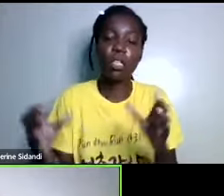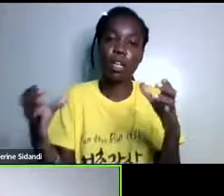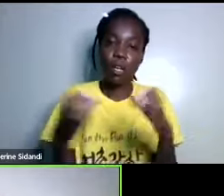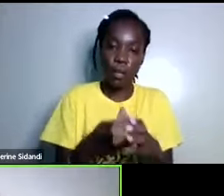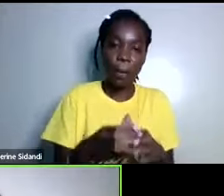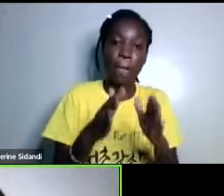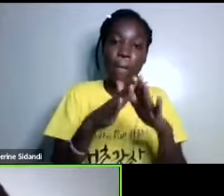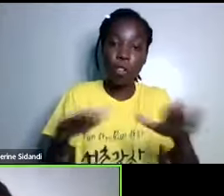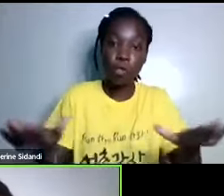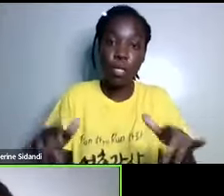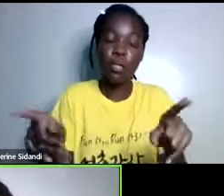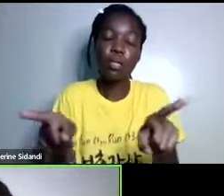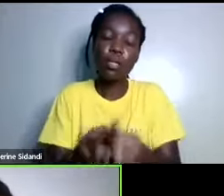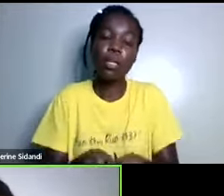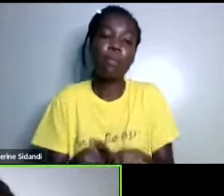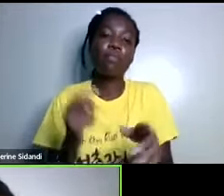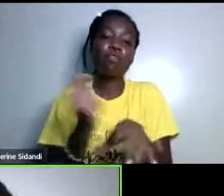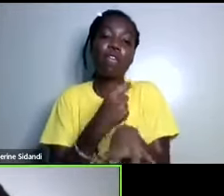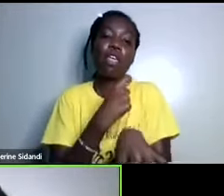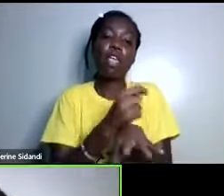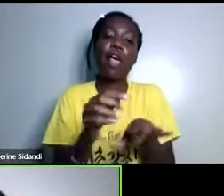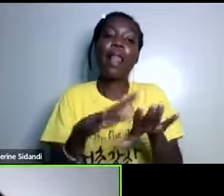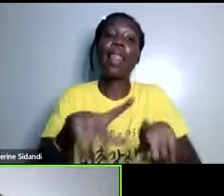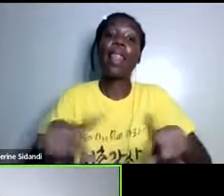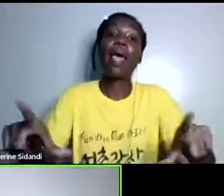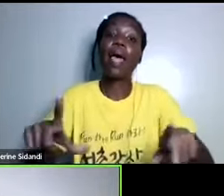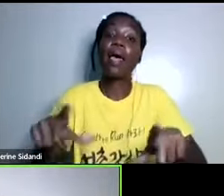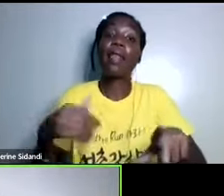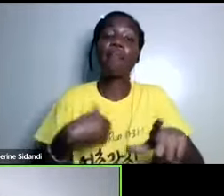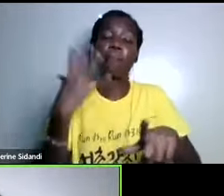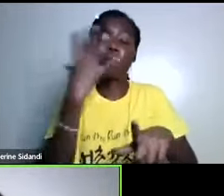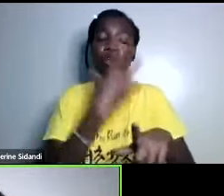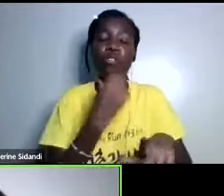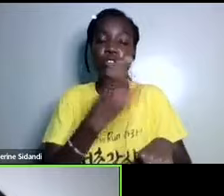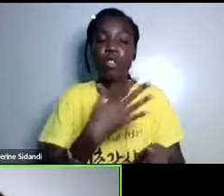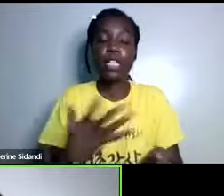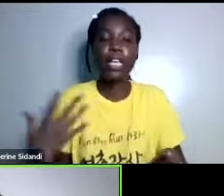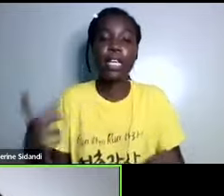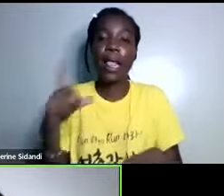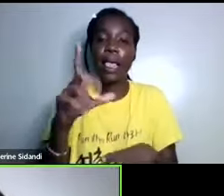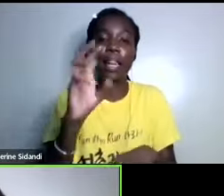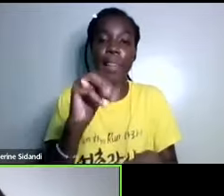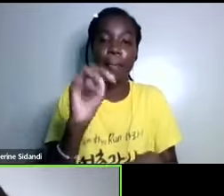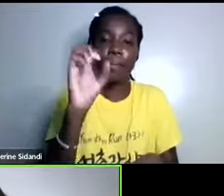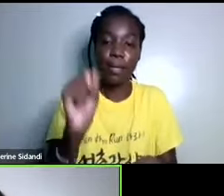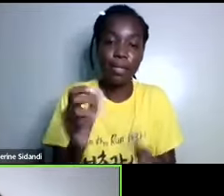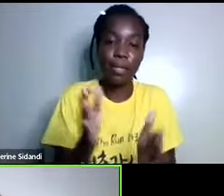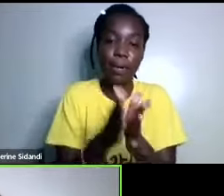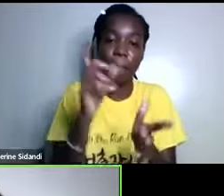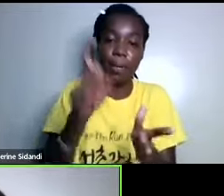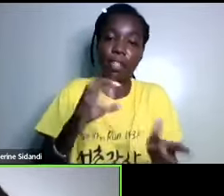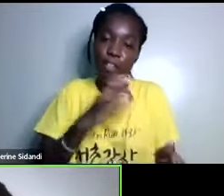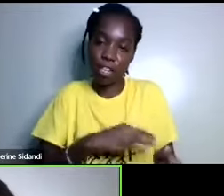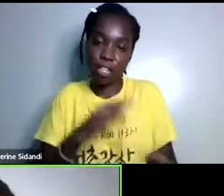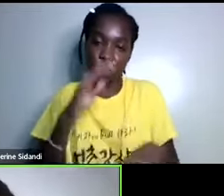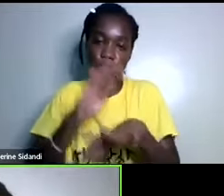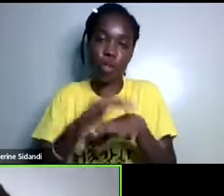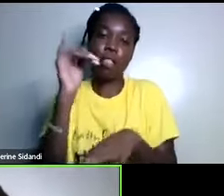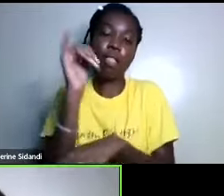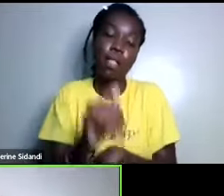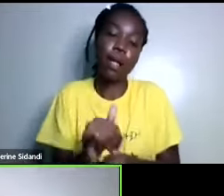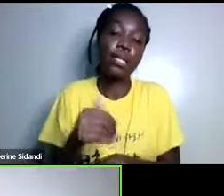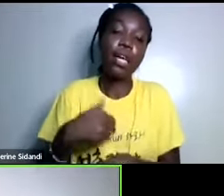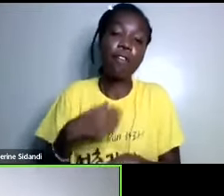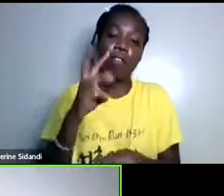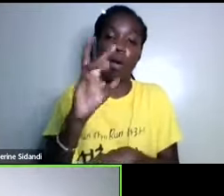who they have beautiful, beautiful, awesome content on their LMS, and you guys need to start taking advantage. Obviously, we have a Wandi restaurant. It's